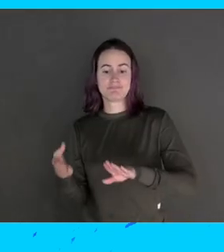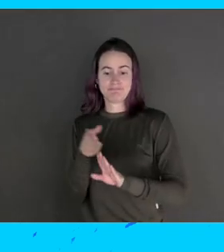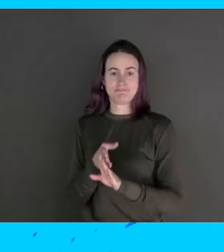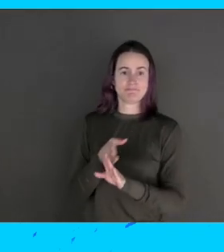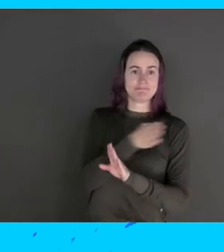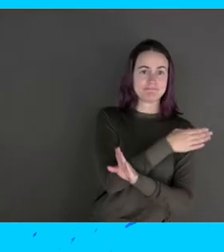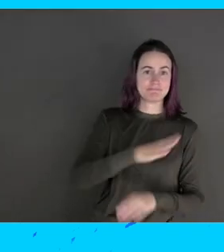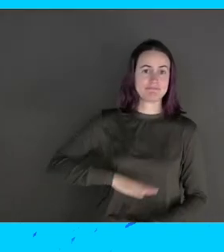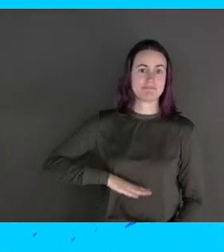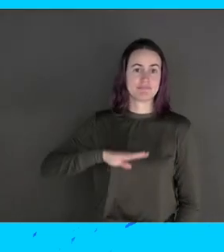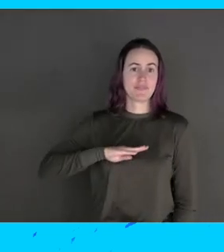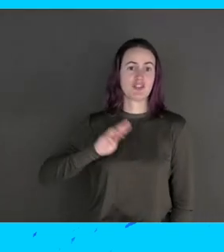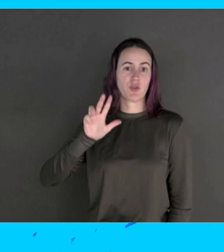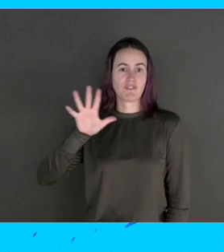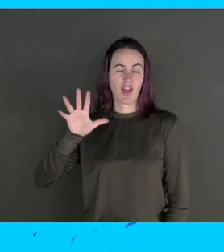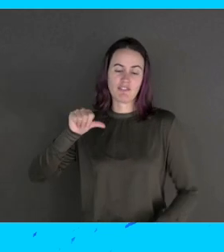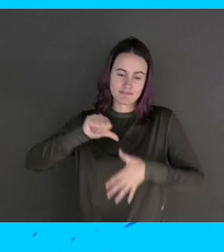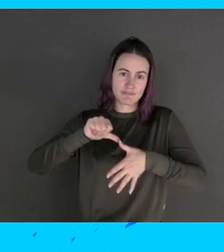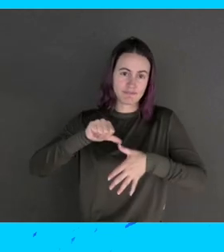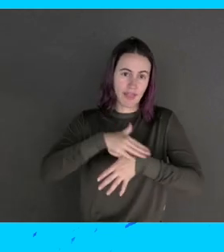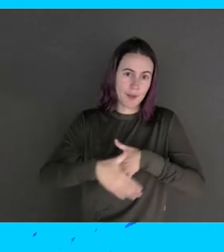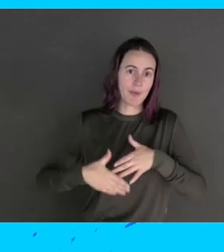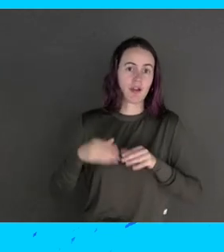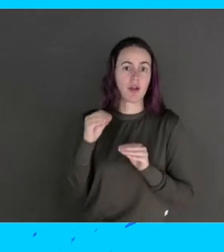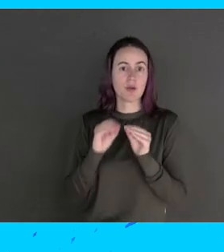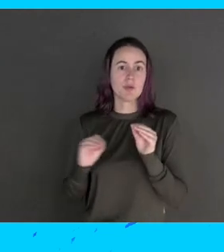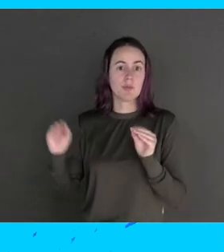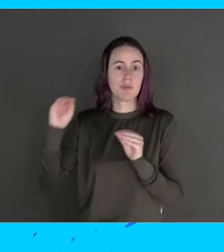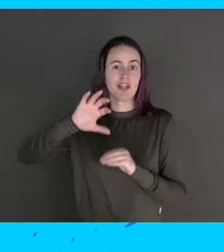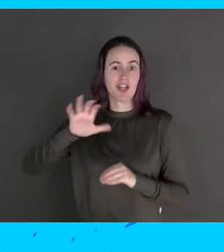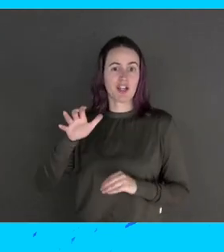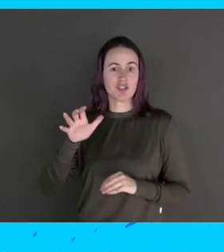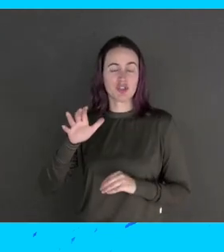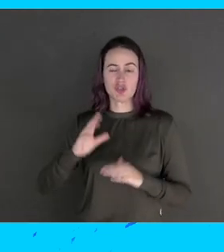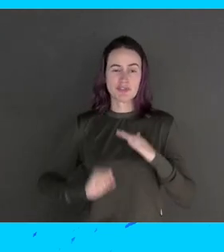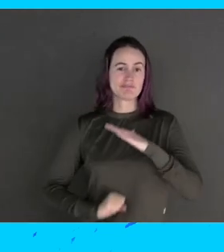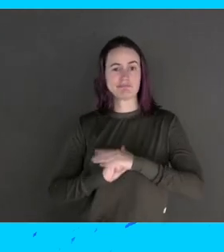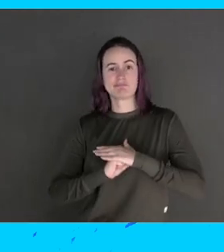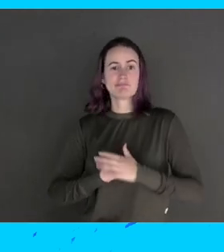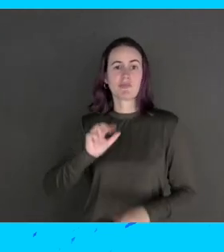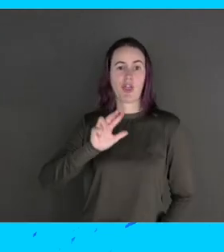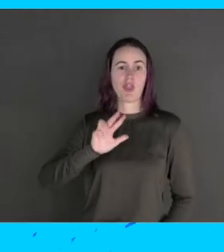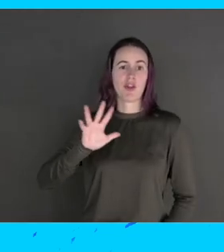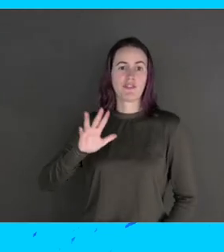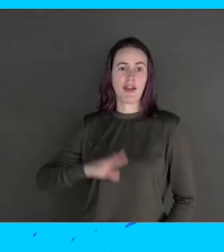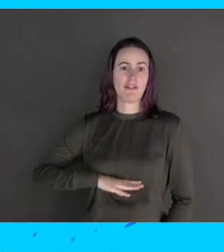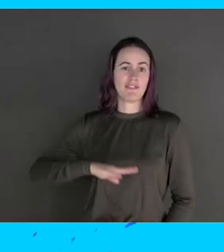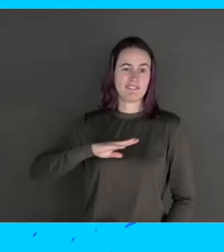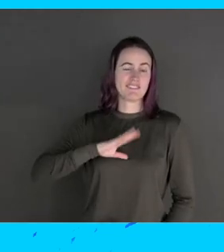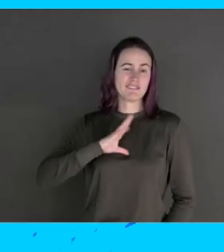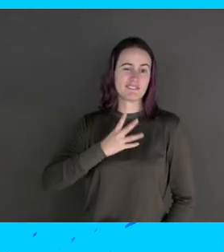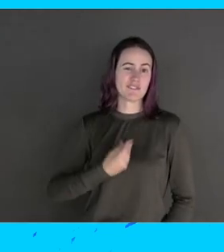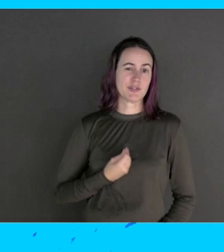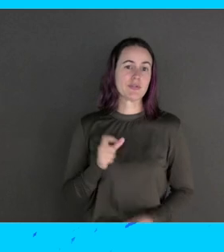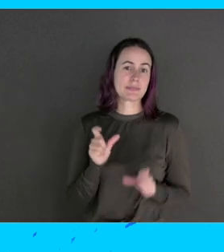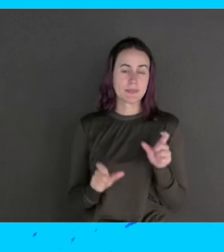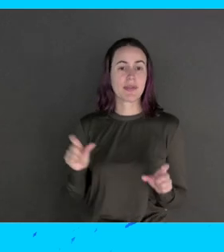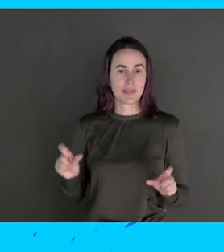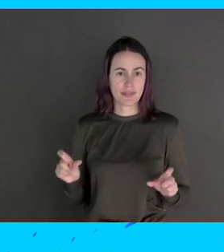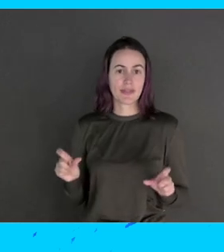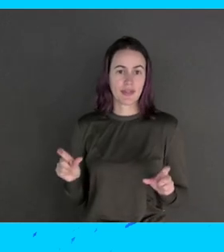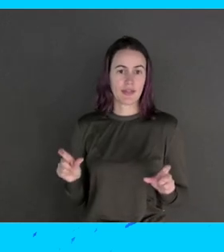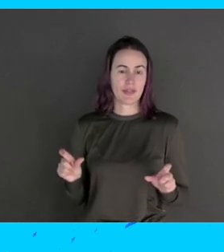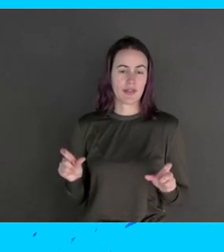people in Latin America and the Caribbean is 35 years of age. They don't get into the